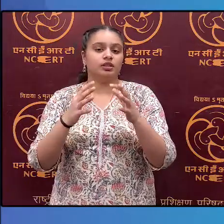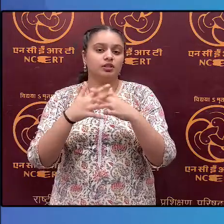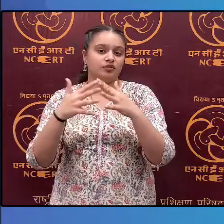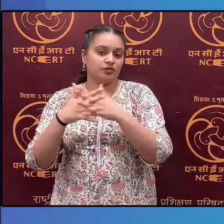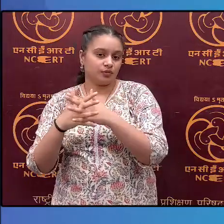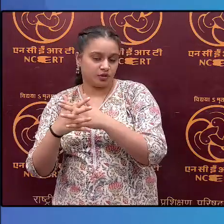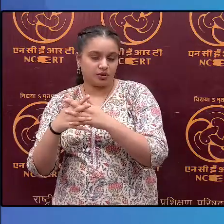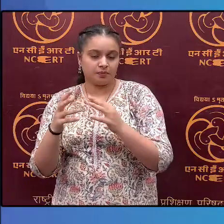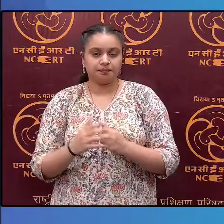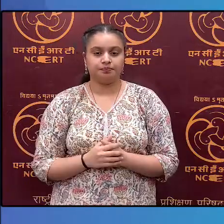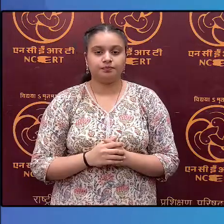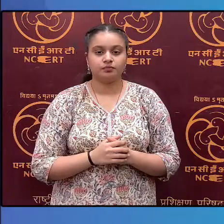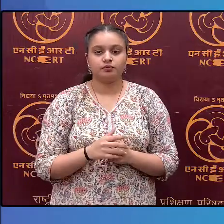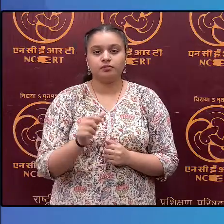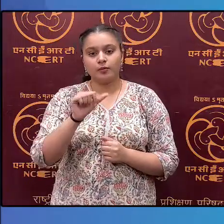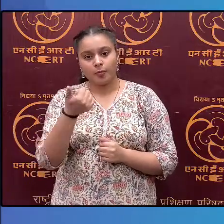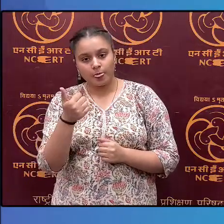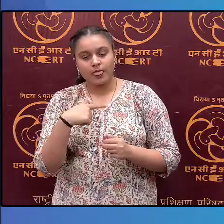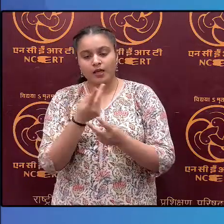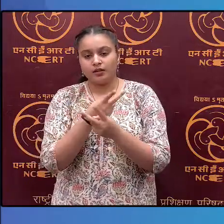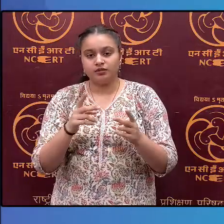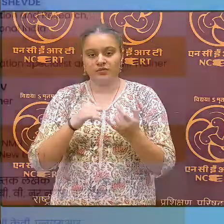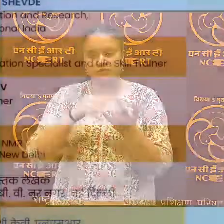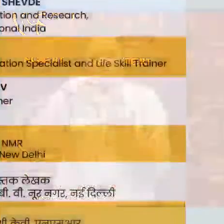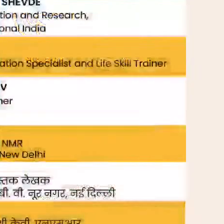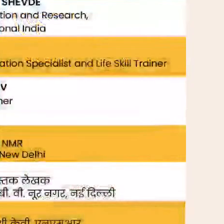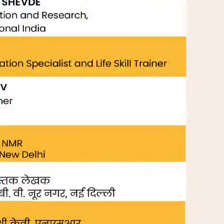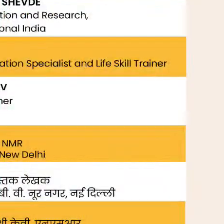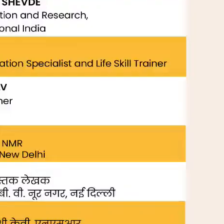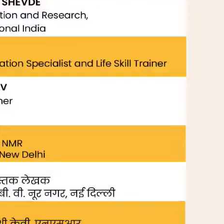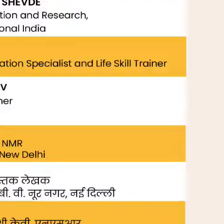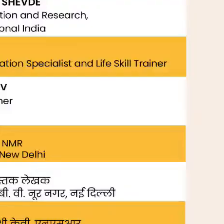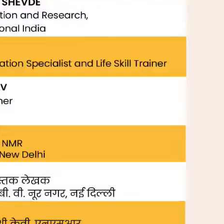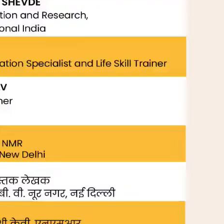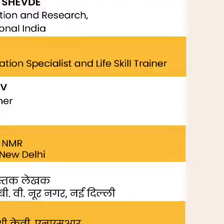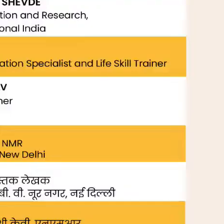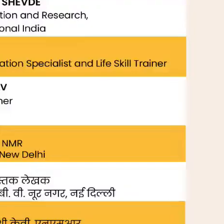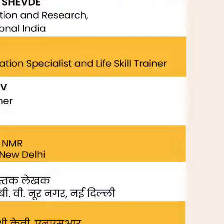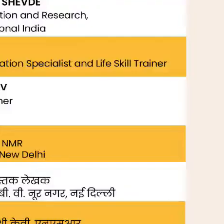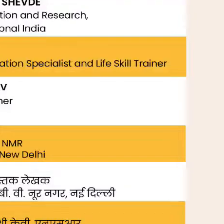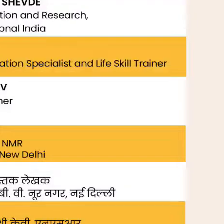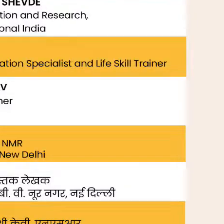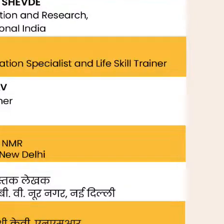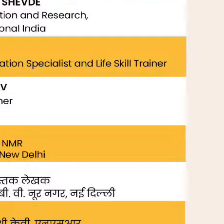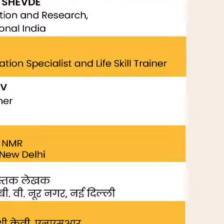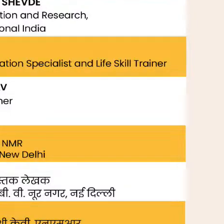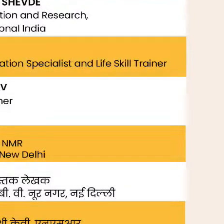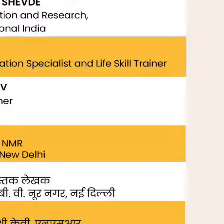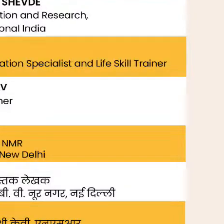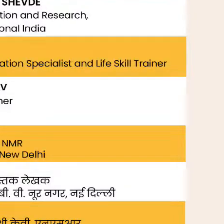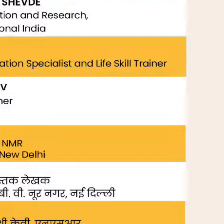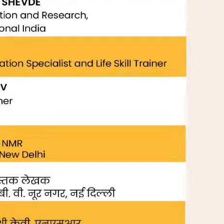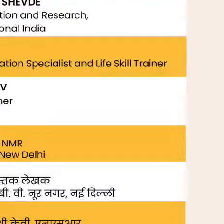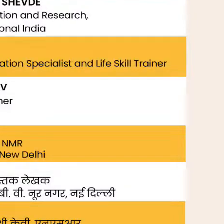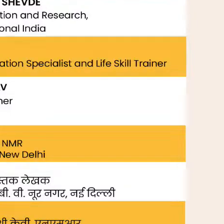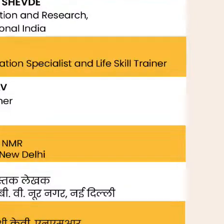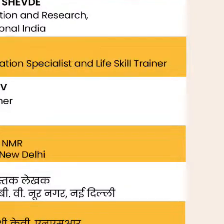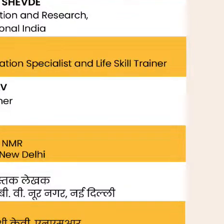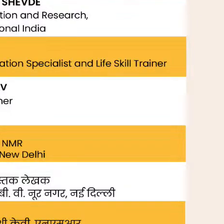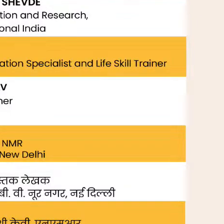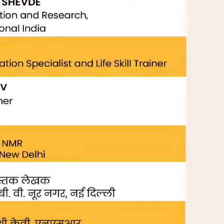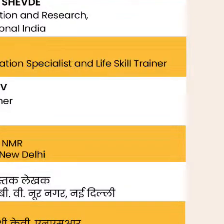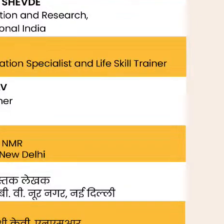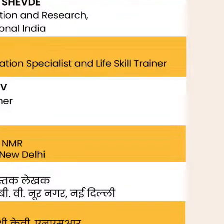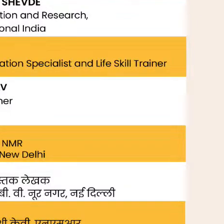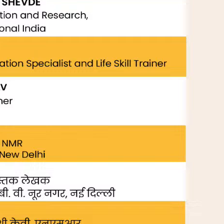some other sessions detail as well. In a short while, we will be back with another live interaction